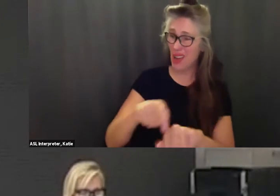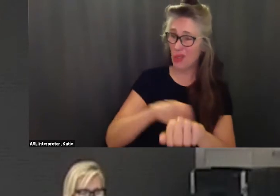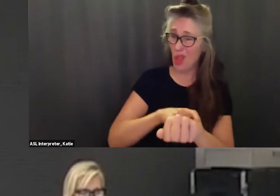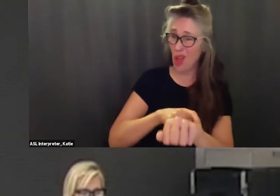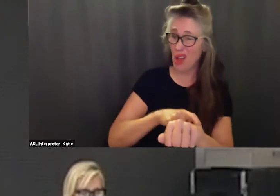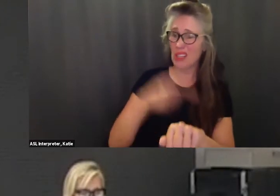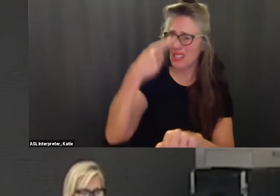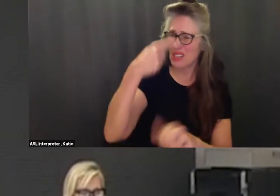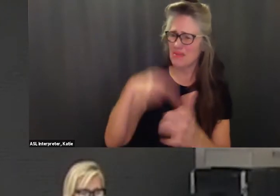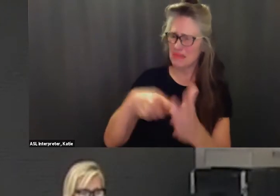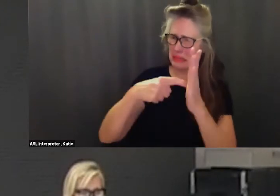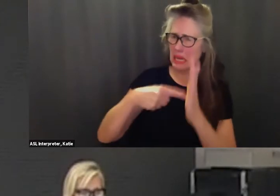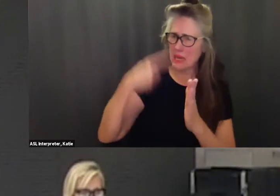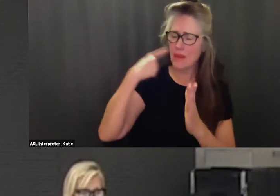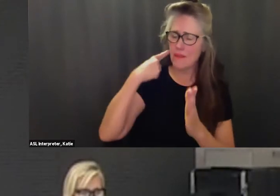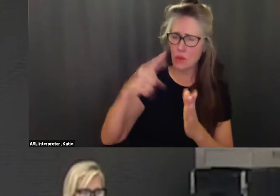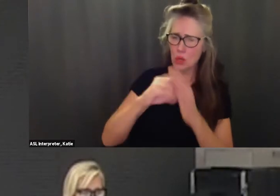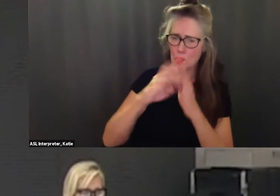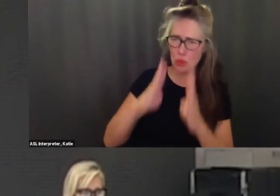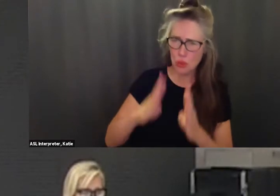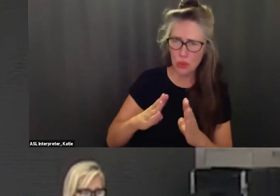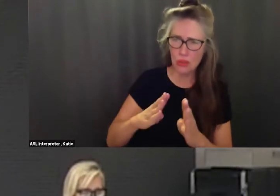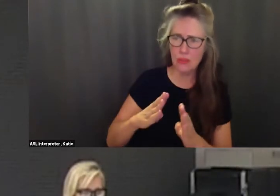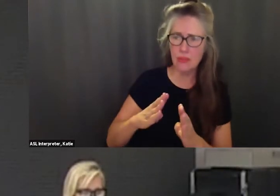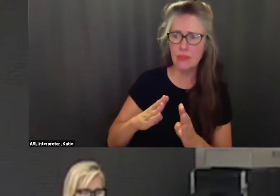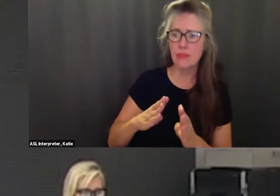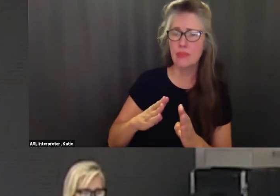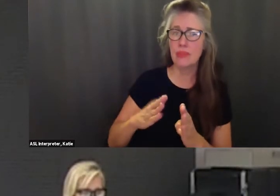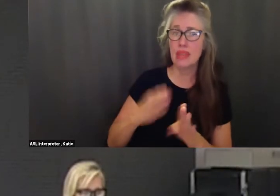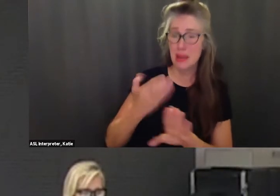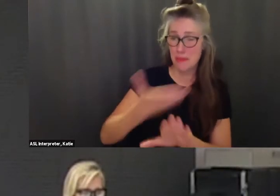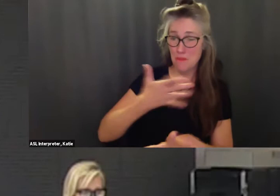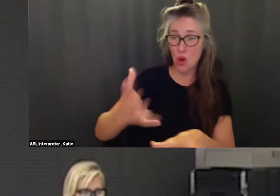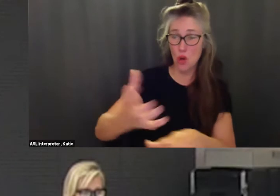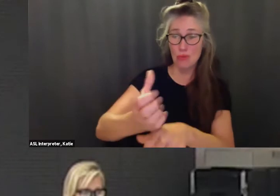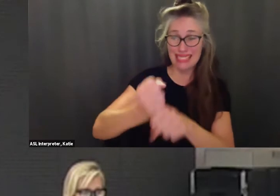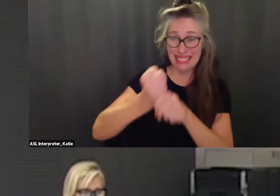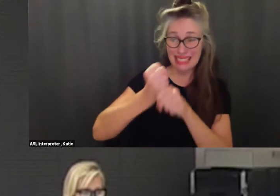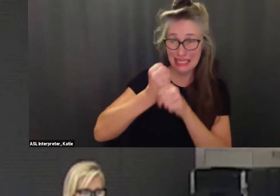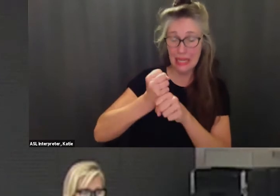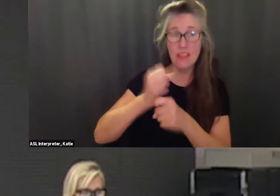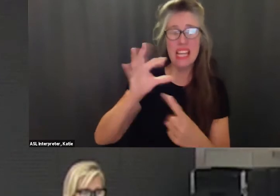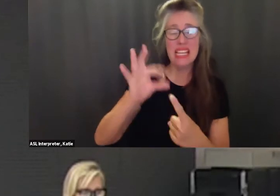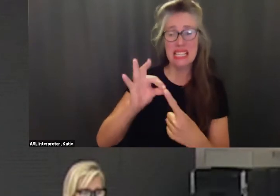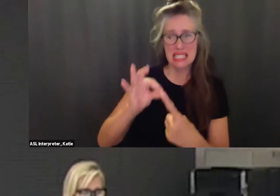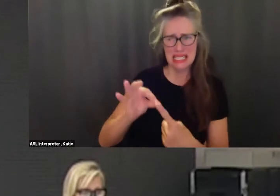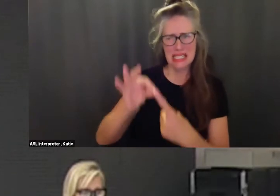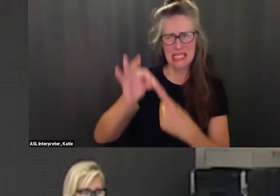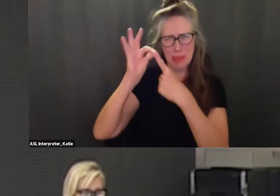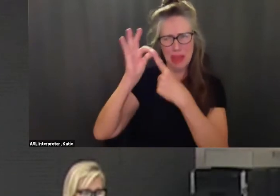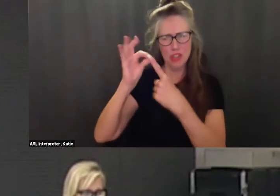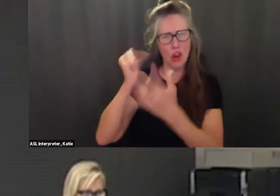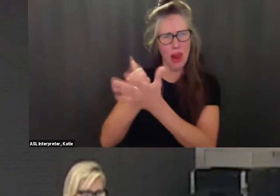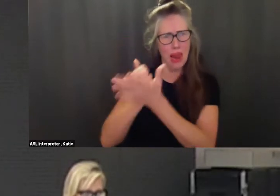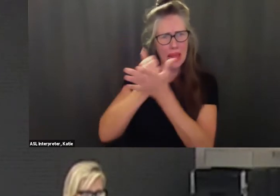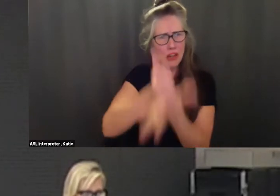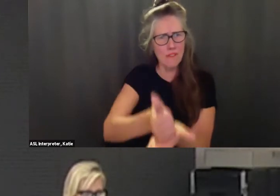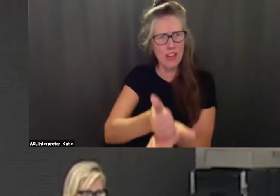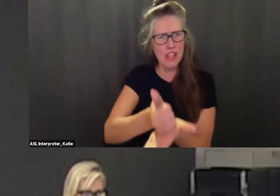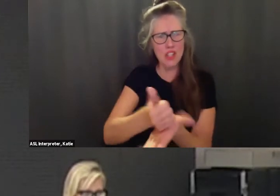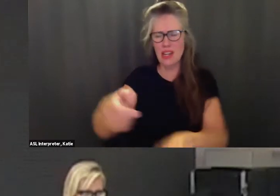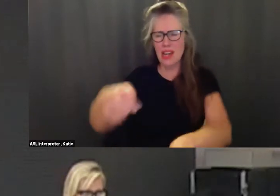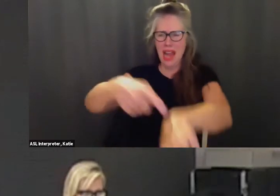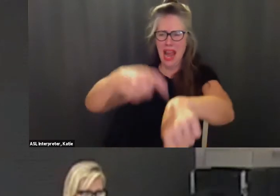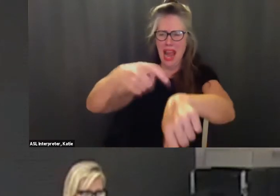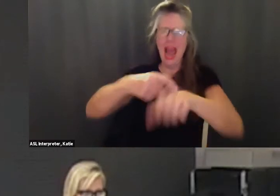does it take for a student to receive specialized intervention? How long